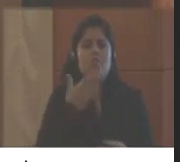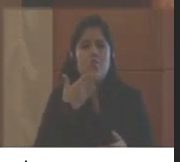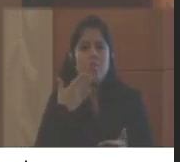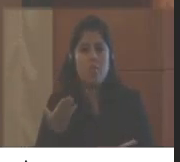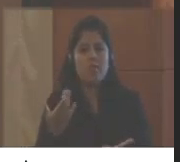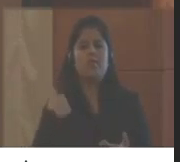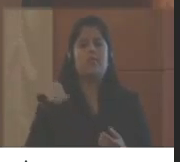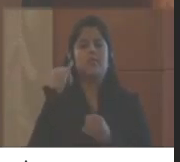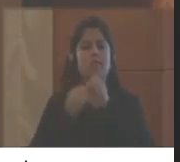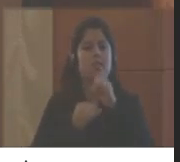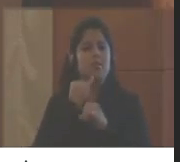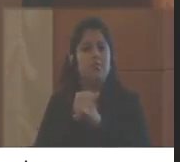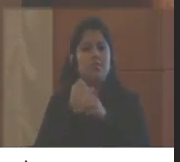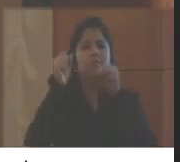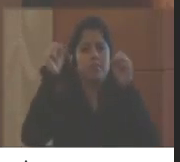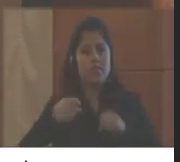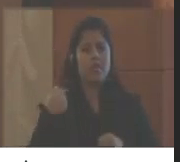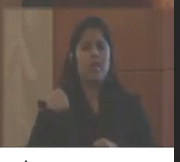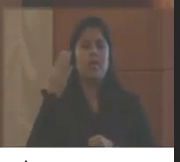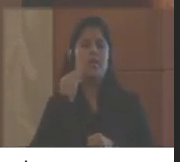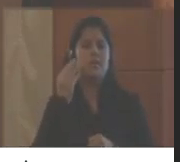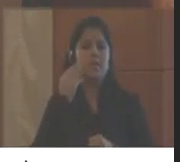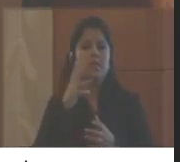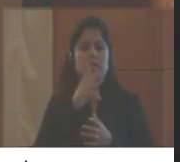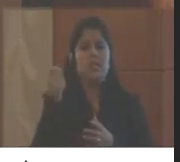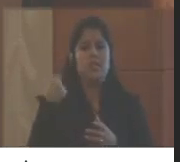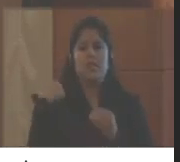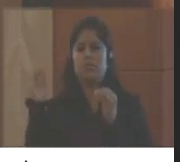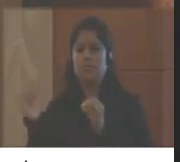it is important for us to